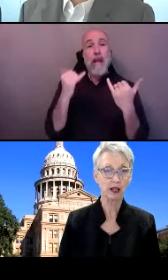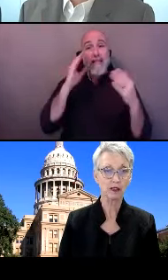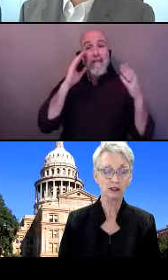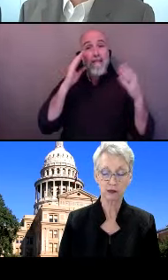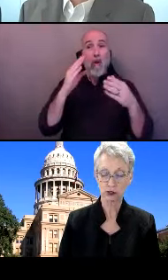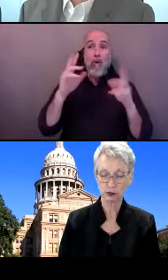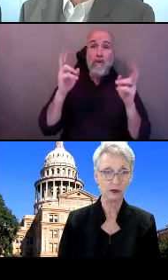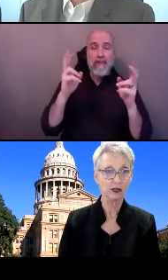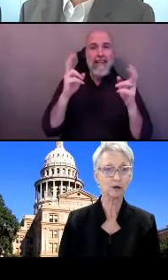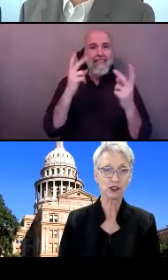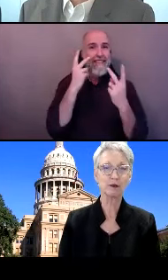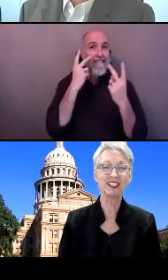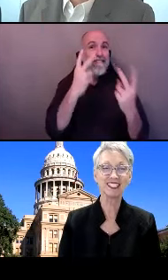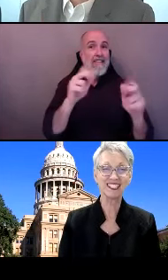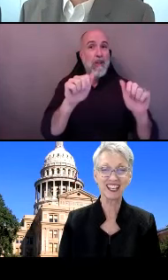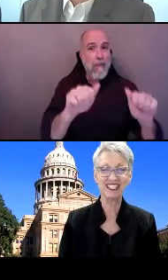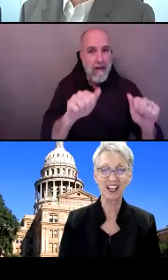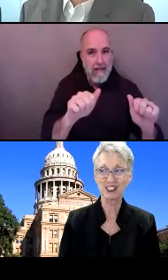today's housing for